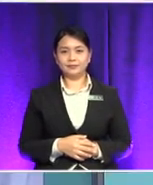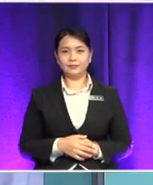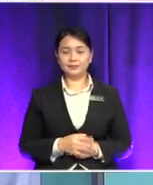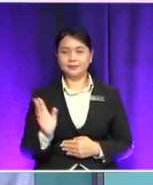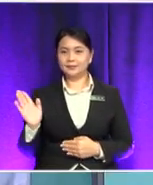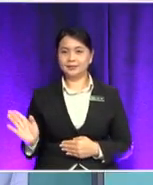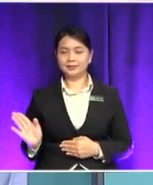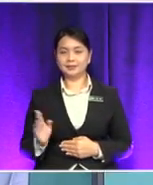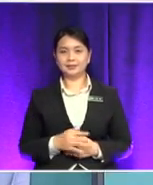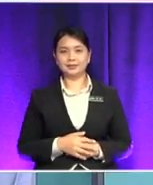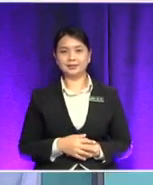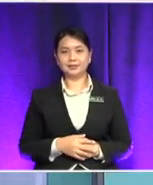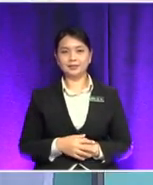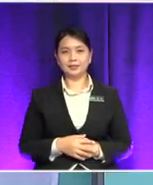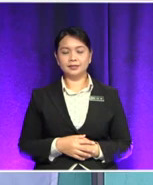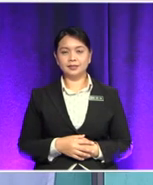is Ain.